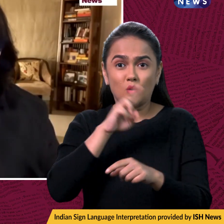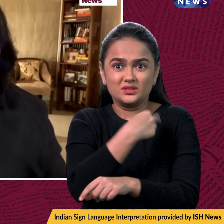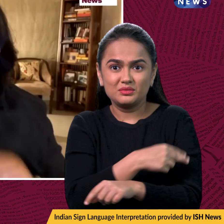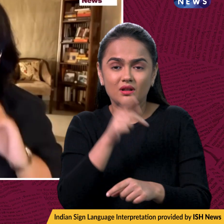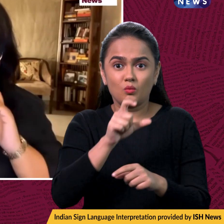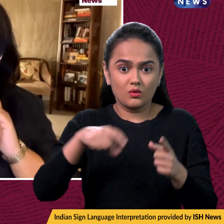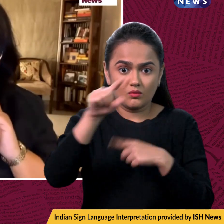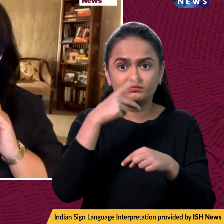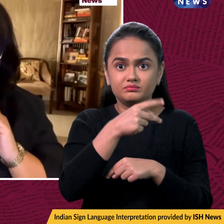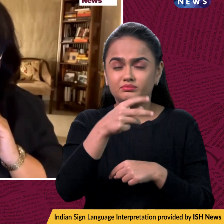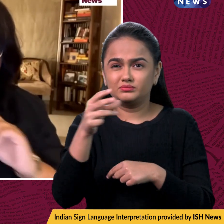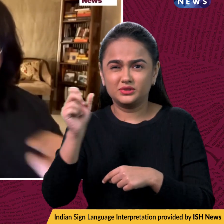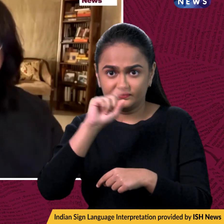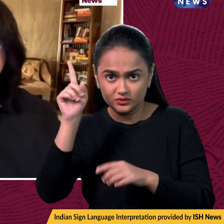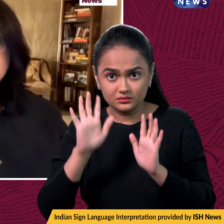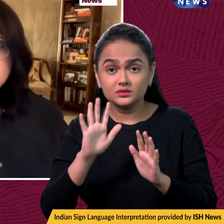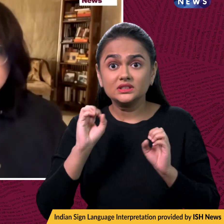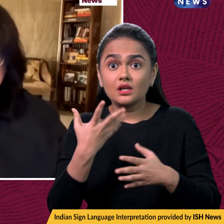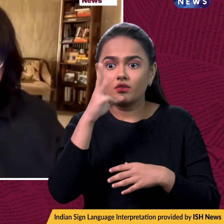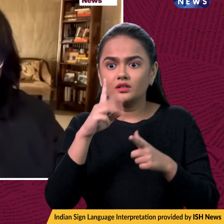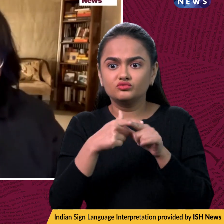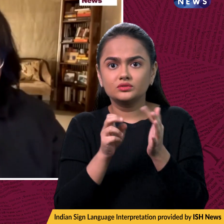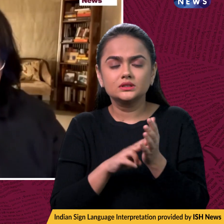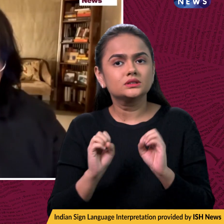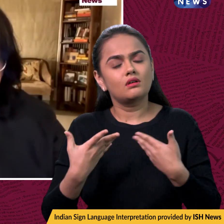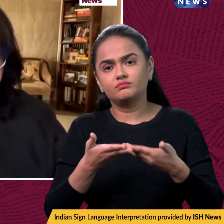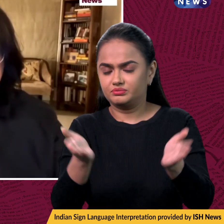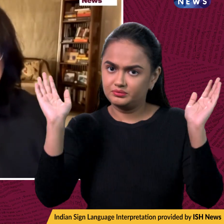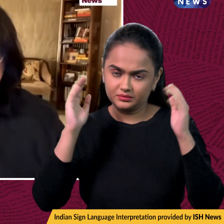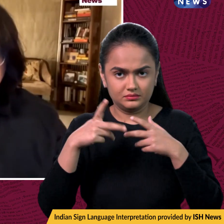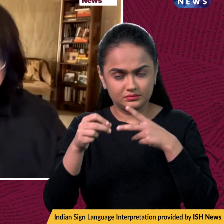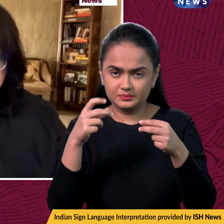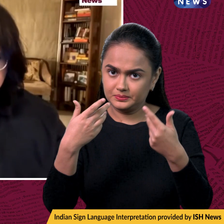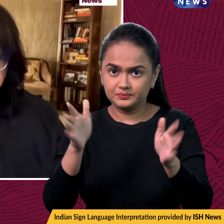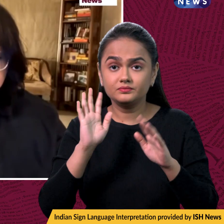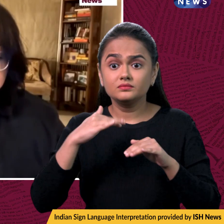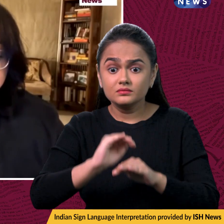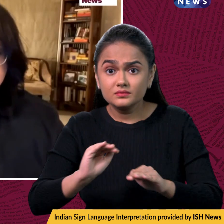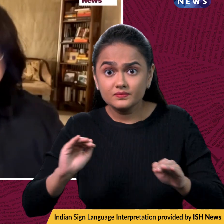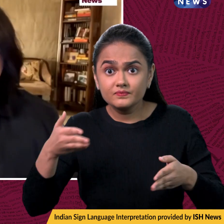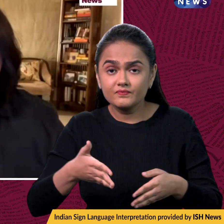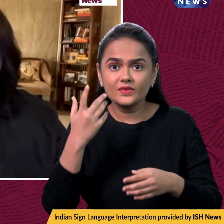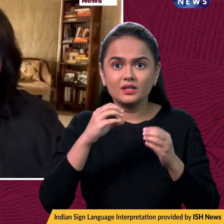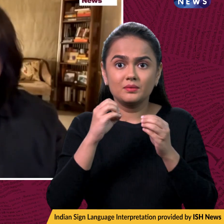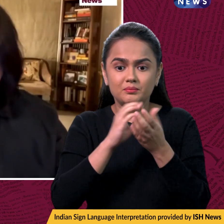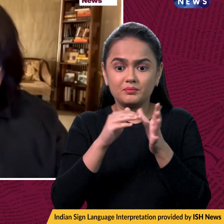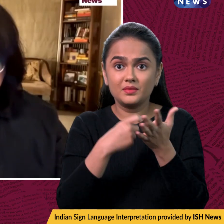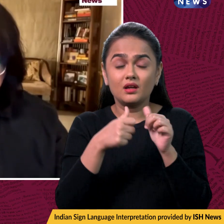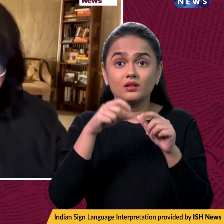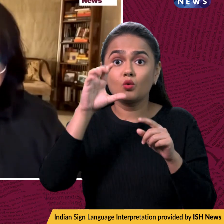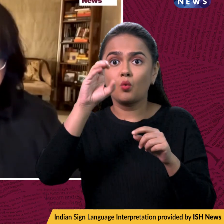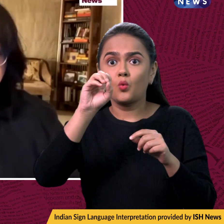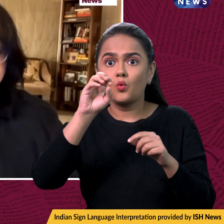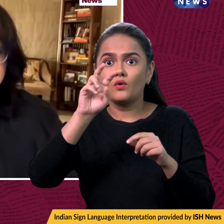the healthcare workers comes into effect on the 3rd of January, like I told you. Children are now going to be given Bharat Biotech's